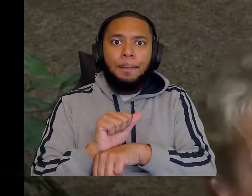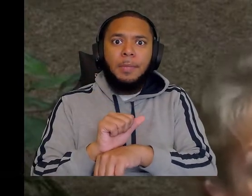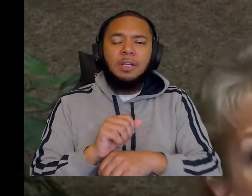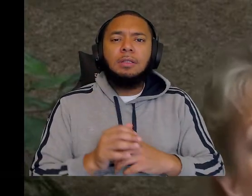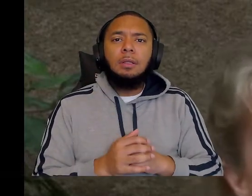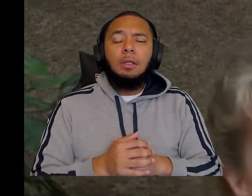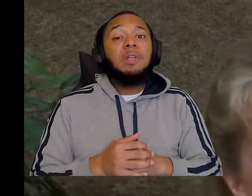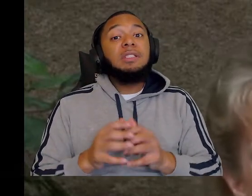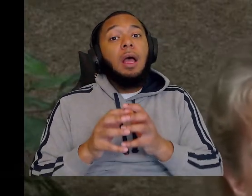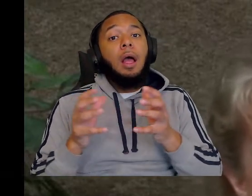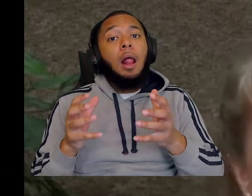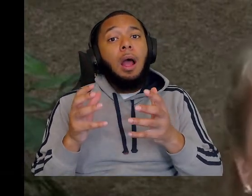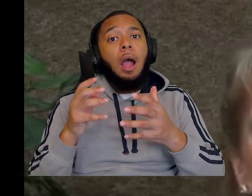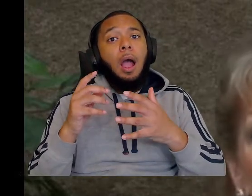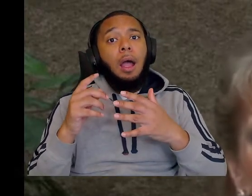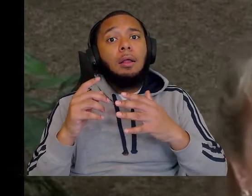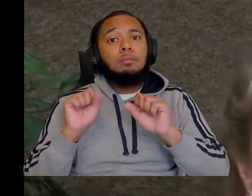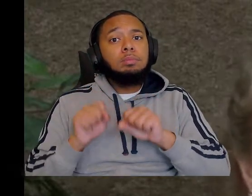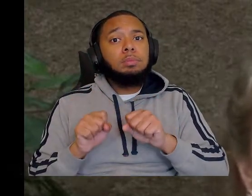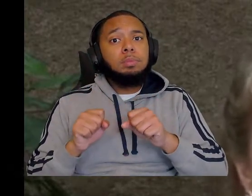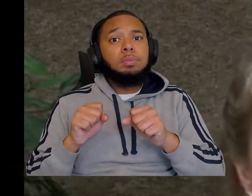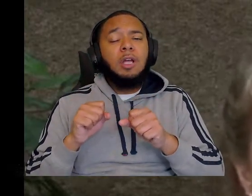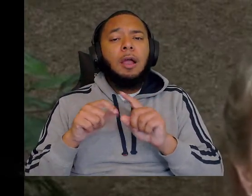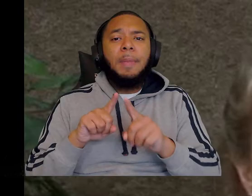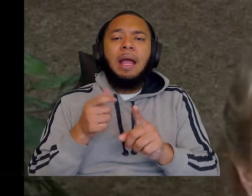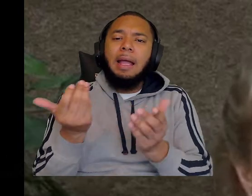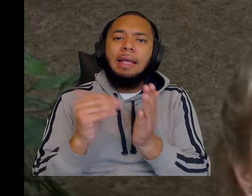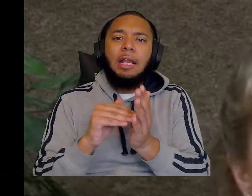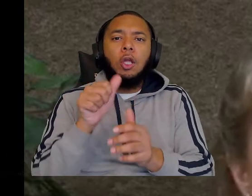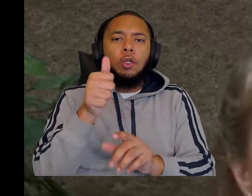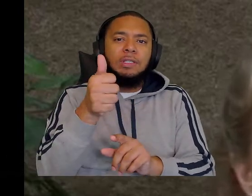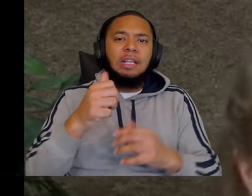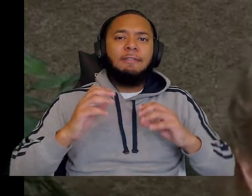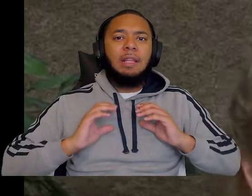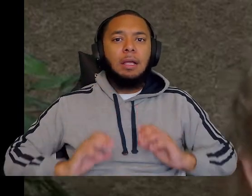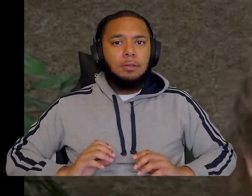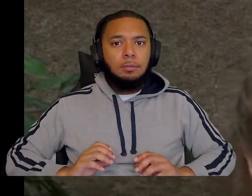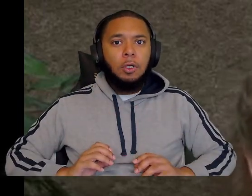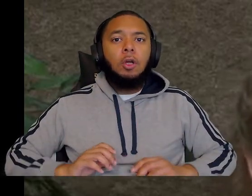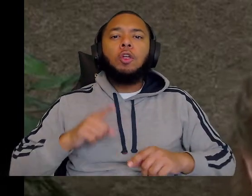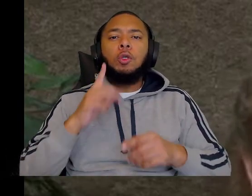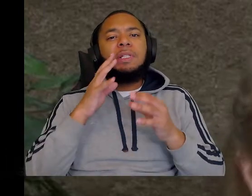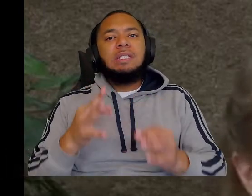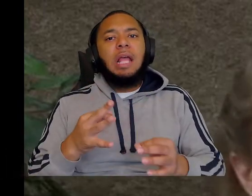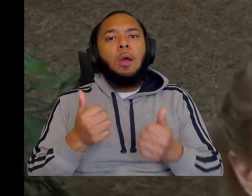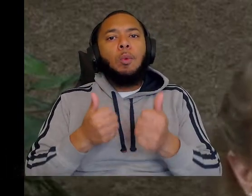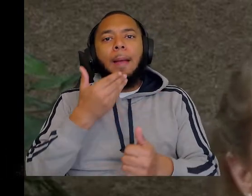factors, but you are the consumer. You get to make the choices. So I hope this helps you in being